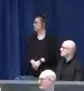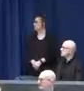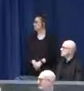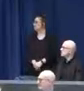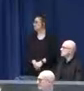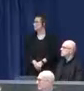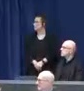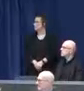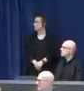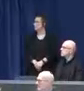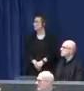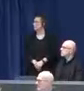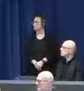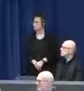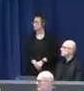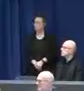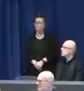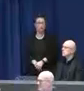make a comment.